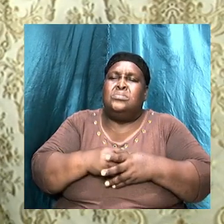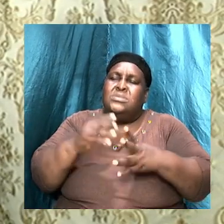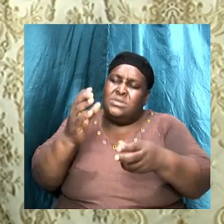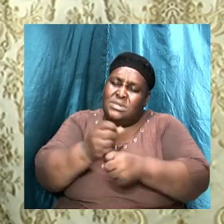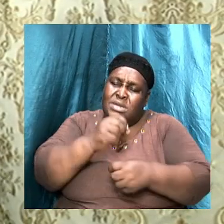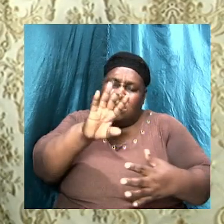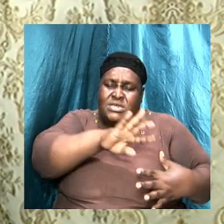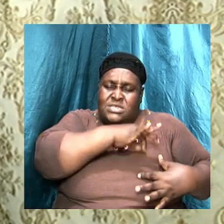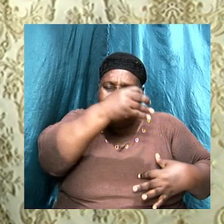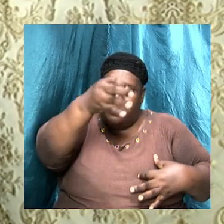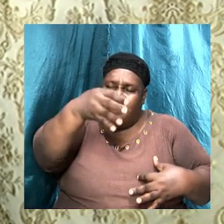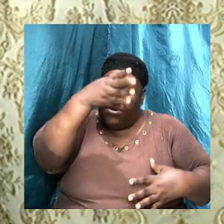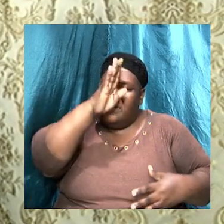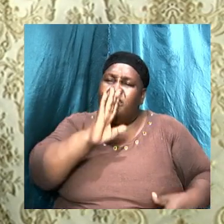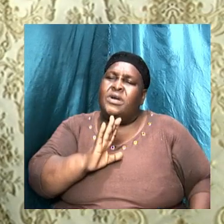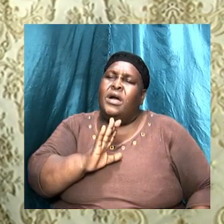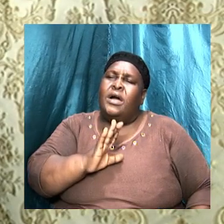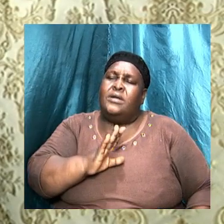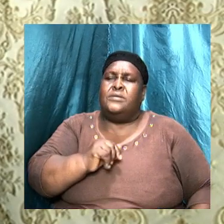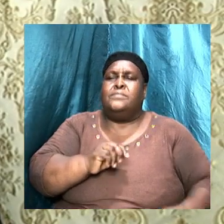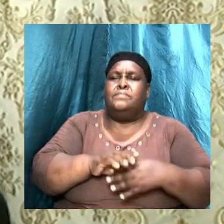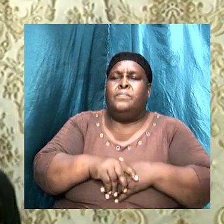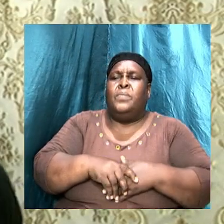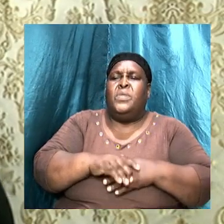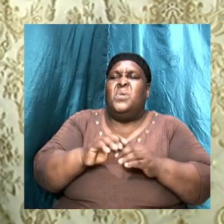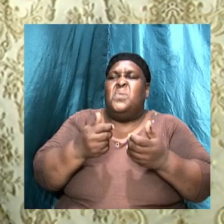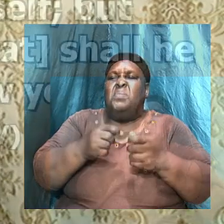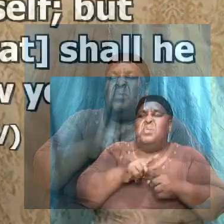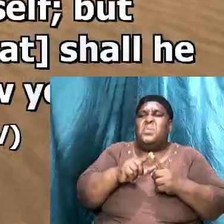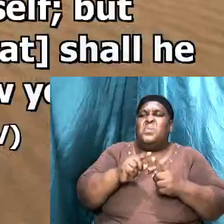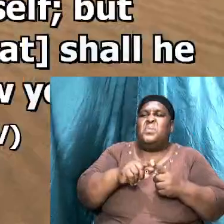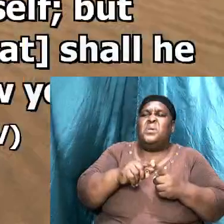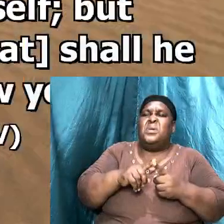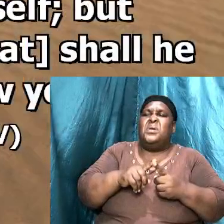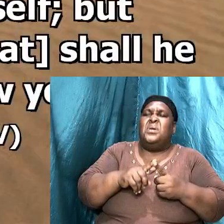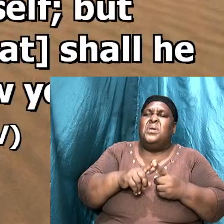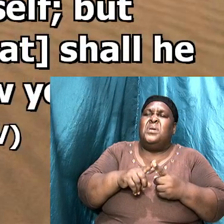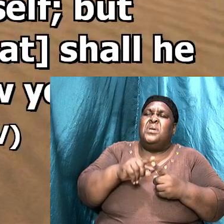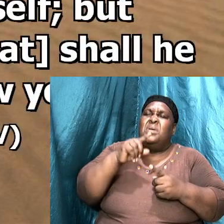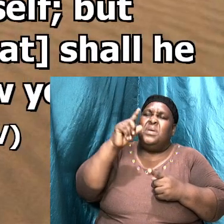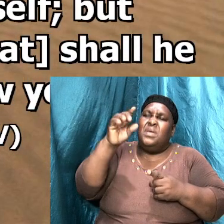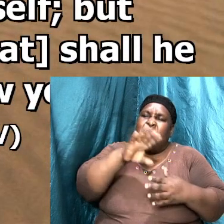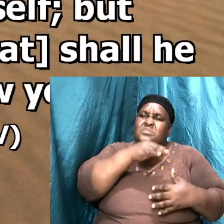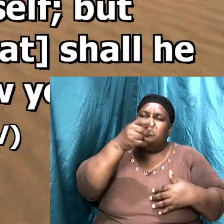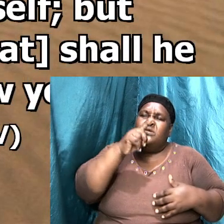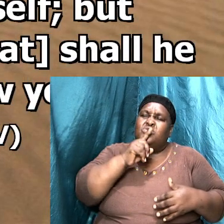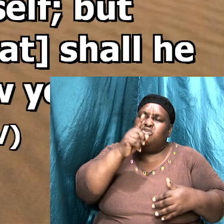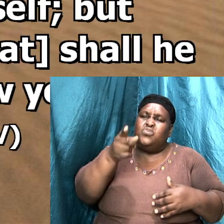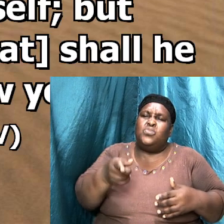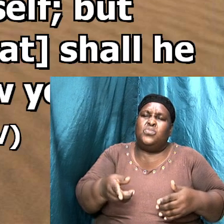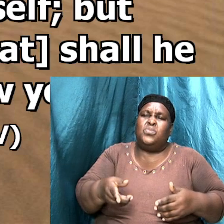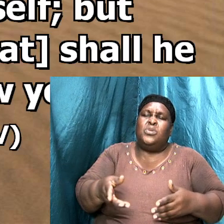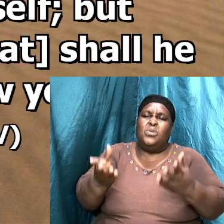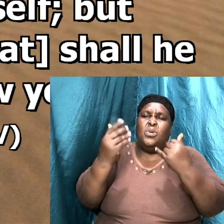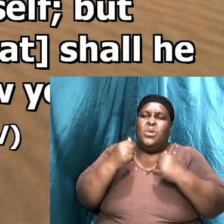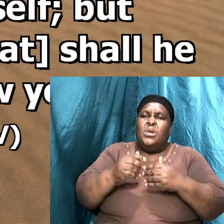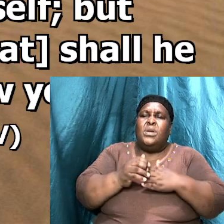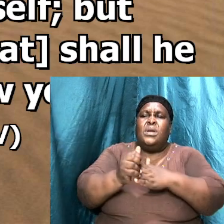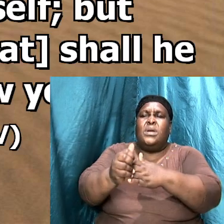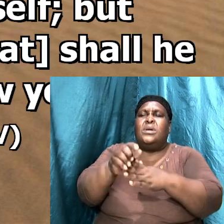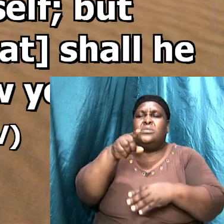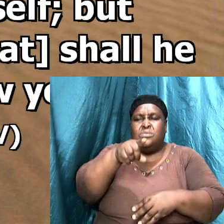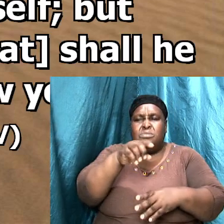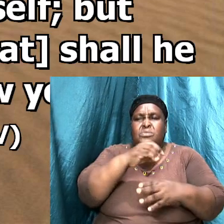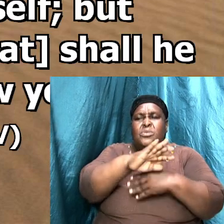takes the Spirit of God and hear what John says now how be it when he the Spirit of truth is come he will guide you into all